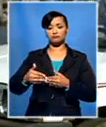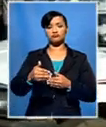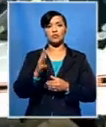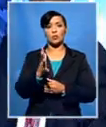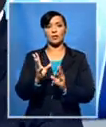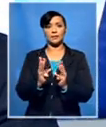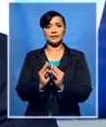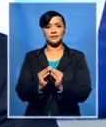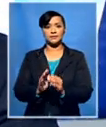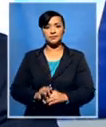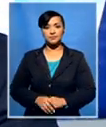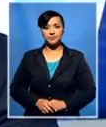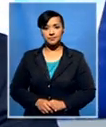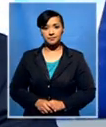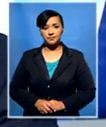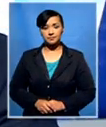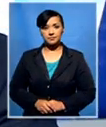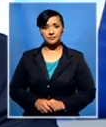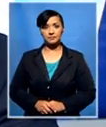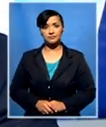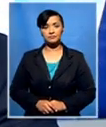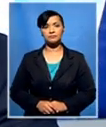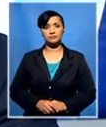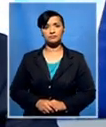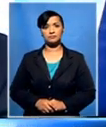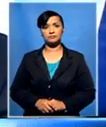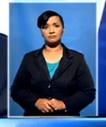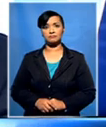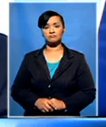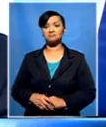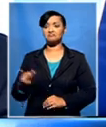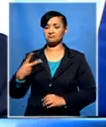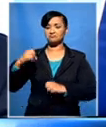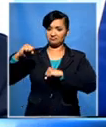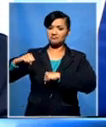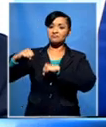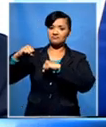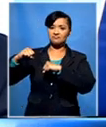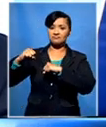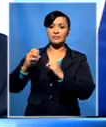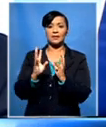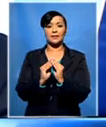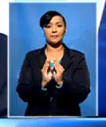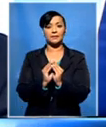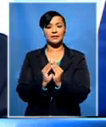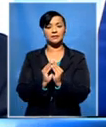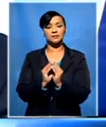scheduled. There has been a meeting of minds, because this afternoon we were told